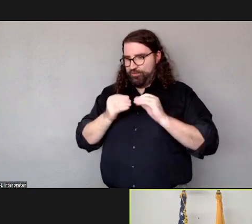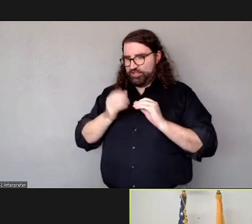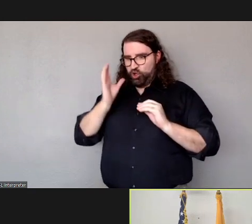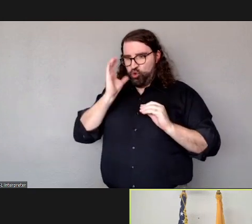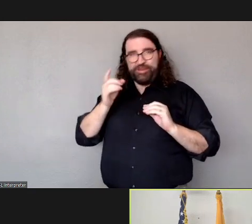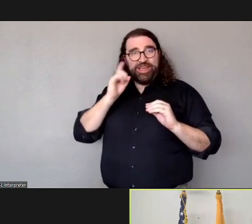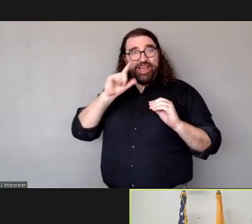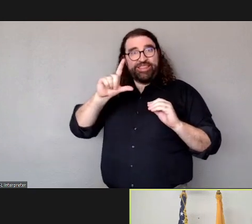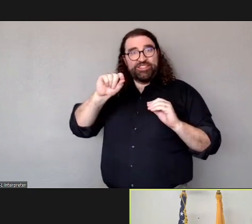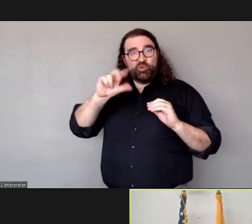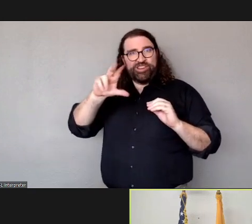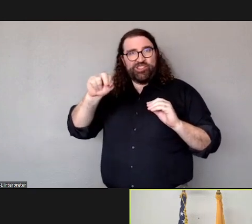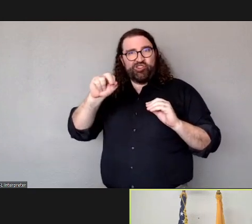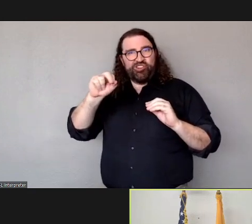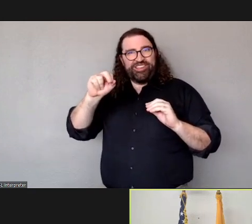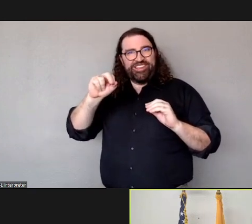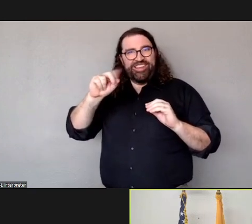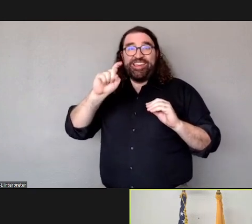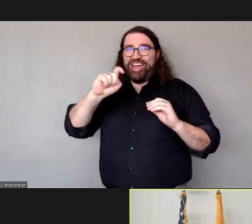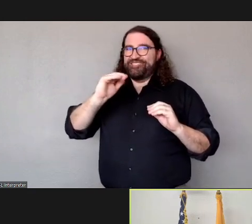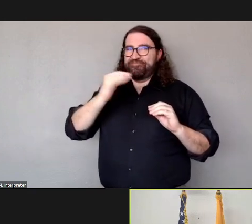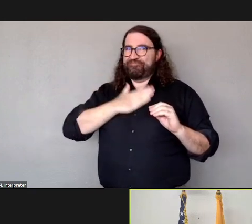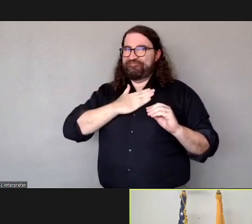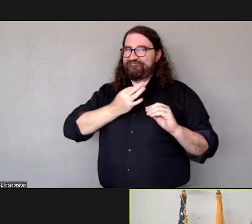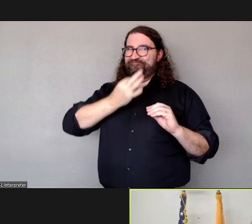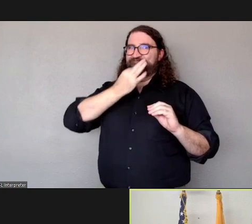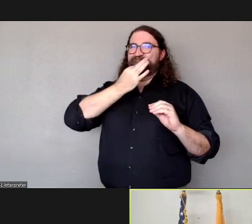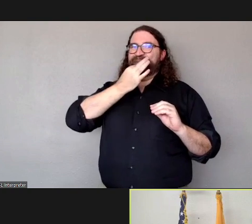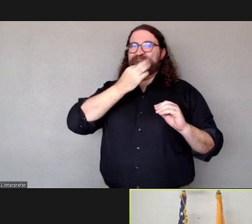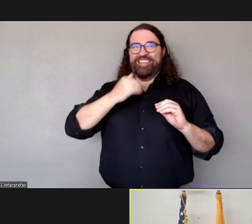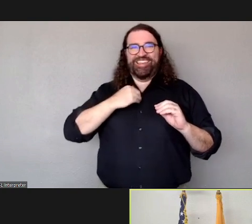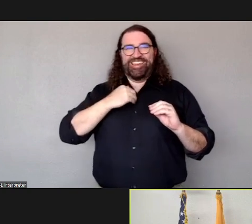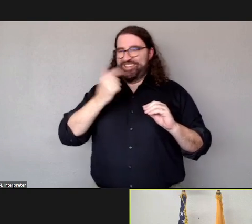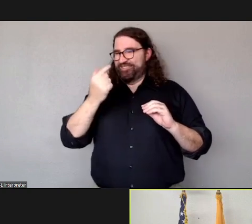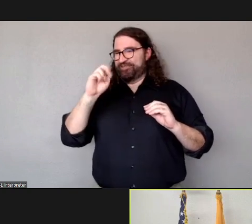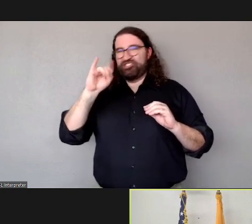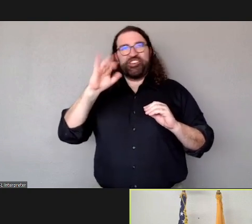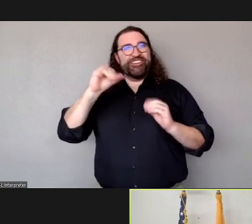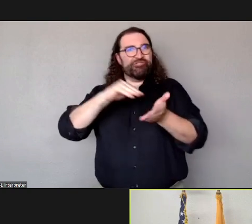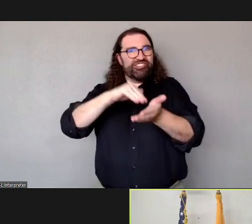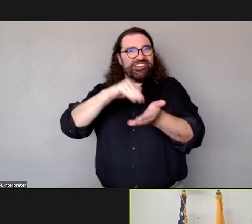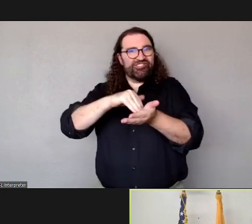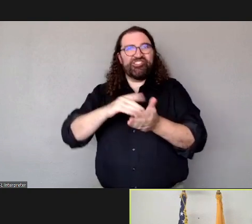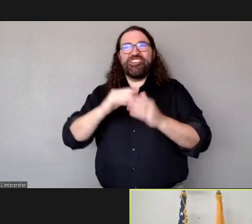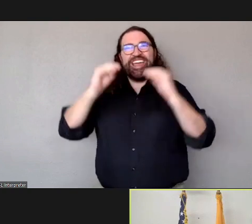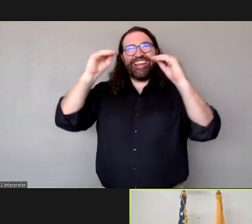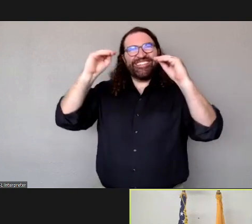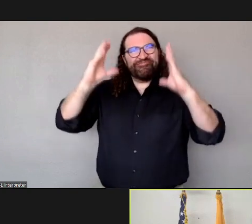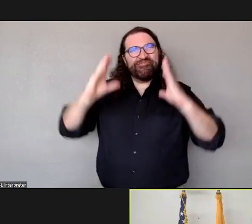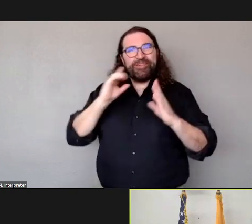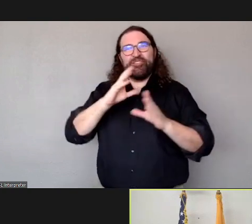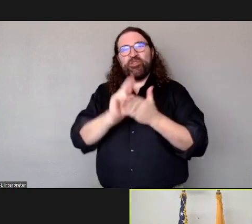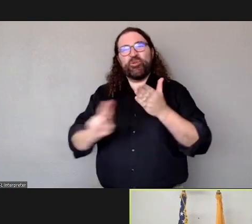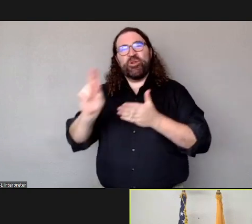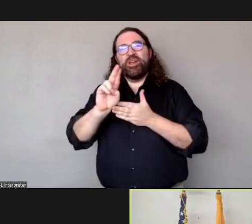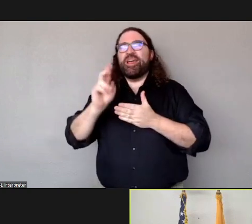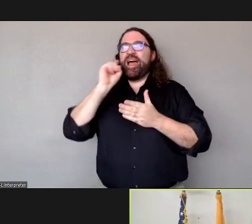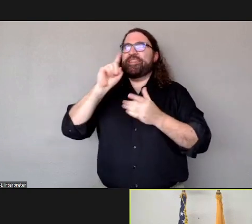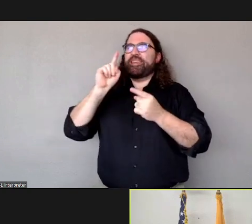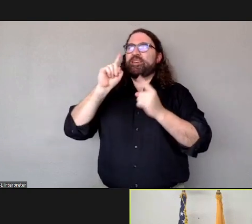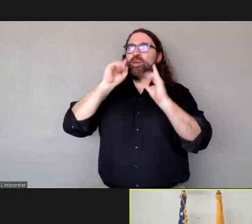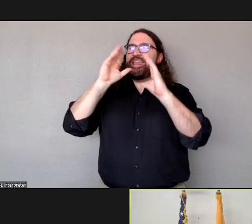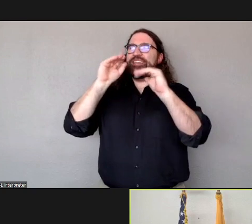area of expertise, so I really should know this as a geriatrician and a professor at the university. By